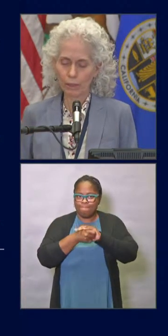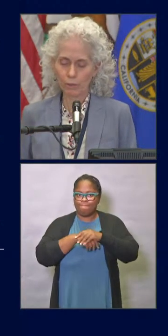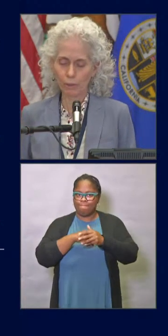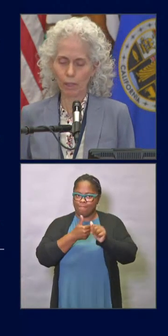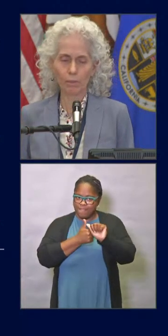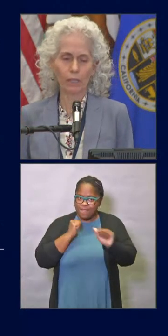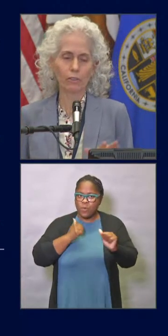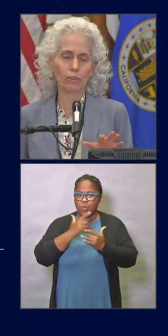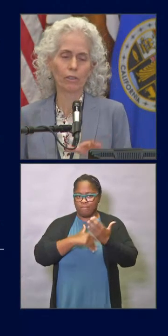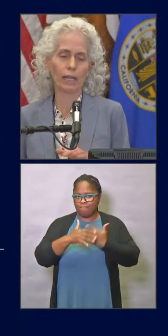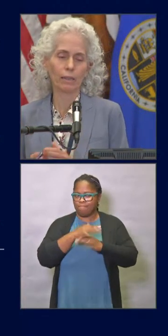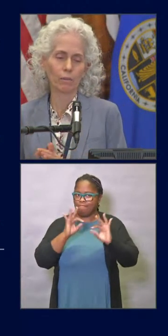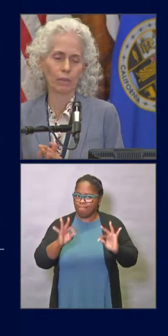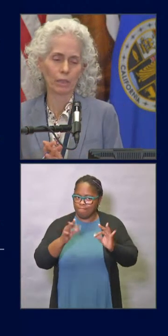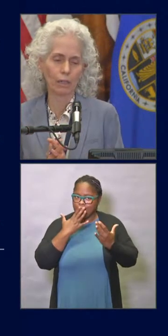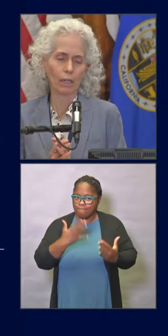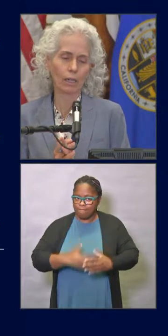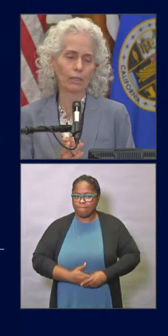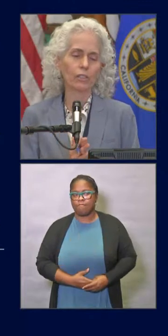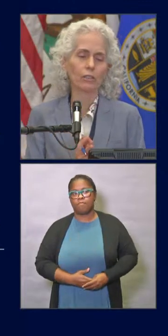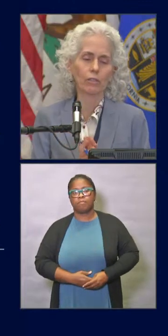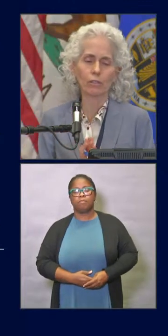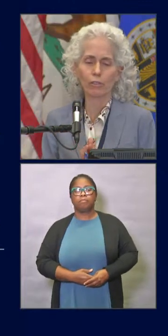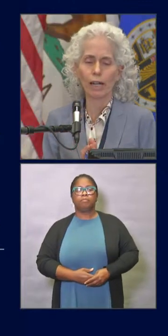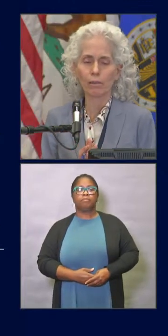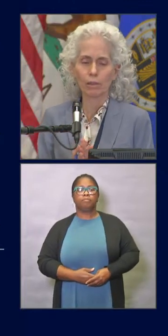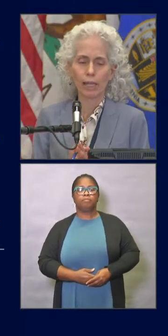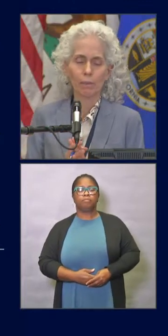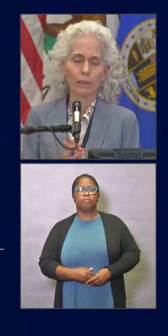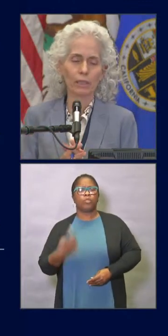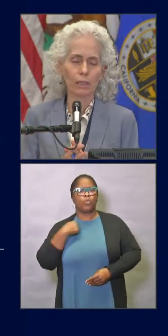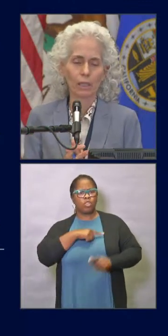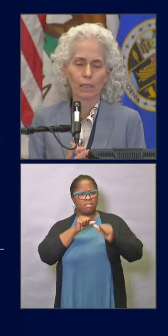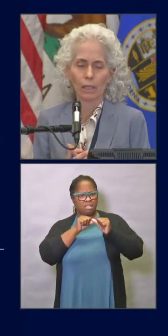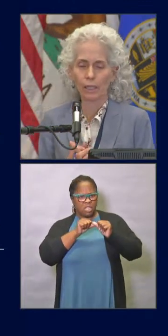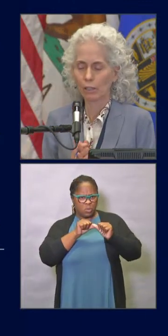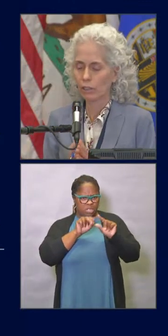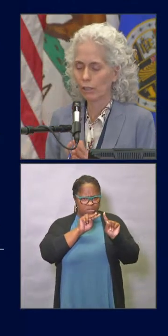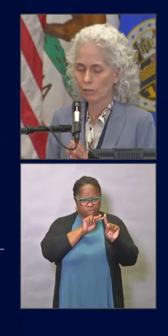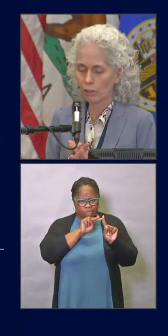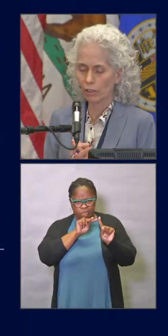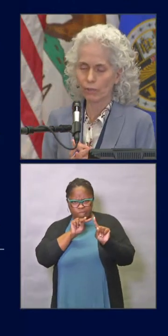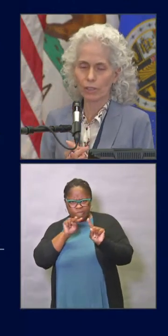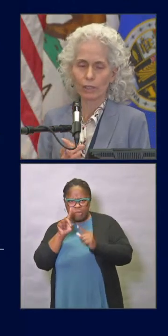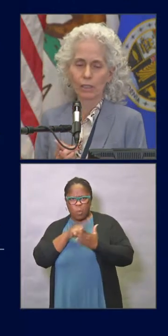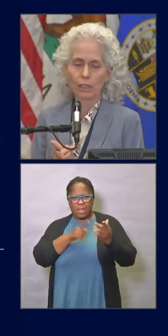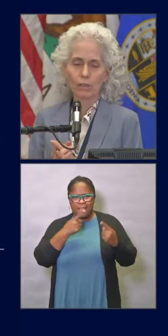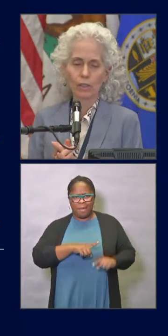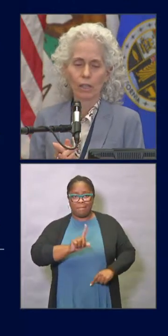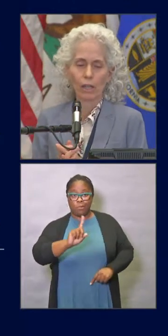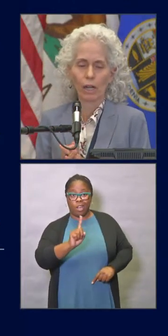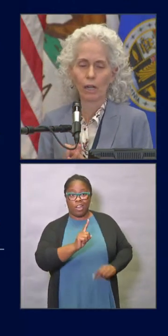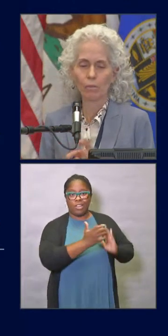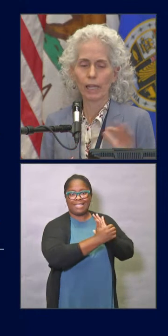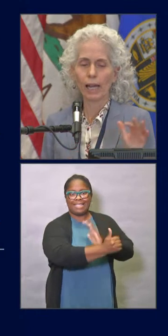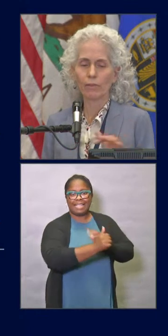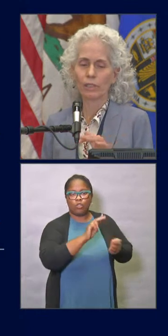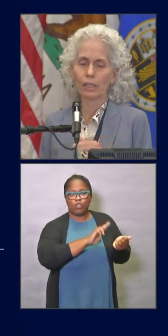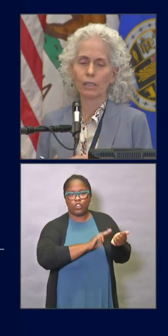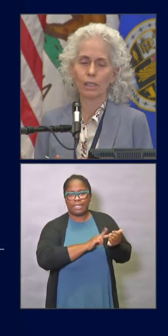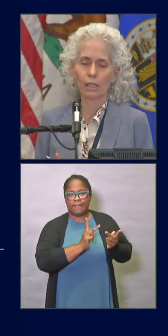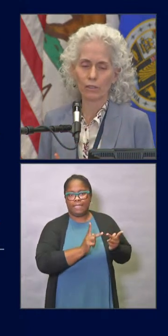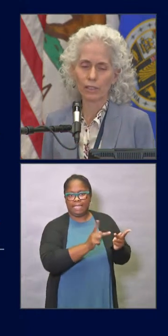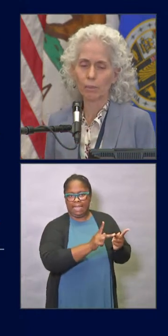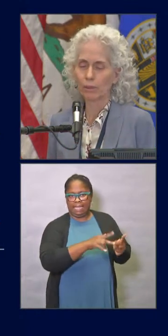As always, we want to make sure that we're continuing to track what's happening in our skilled nursing facilities. We